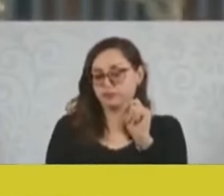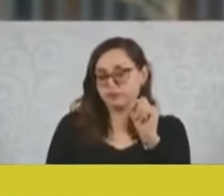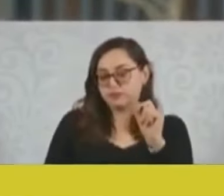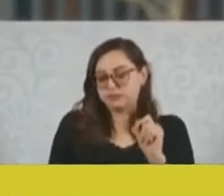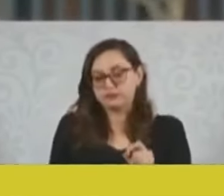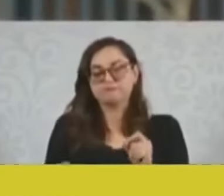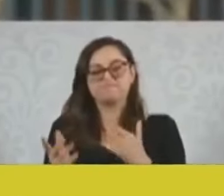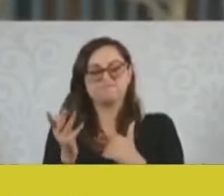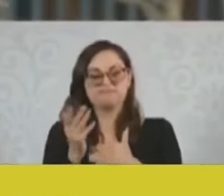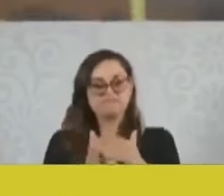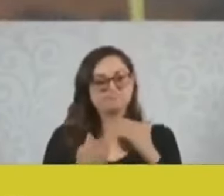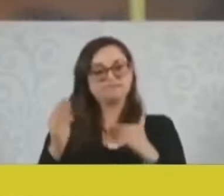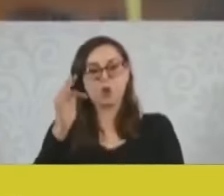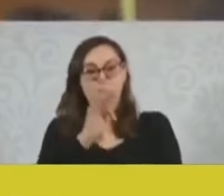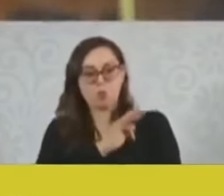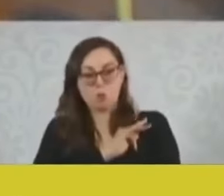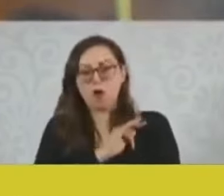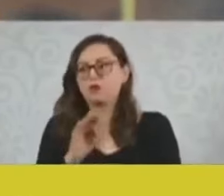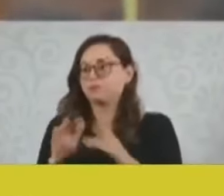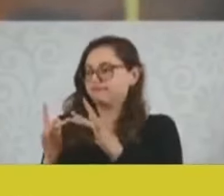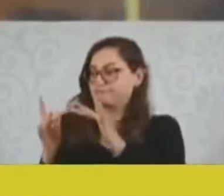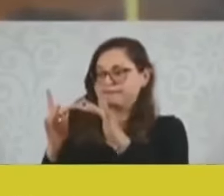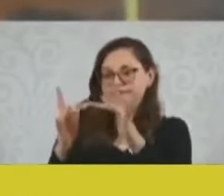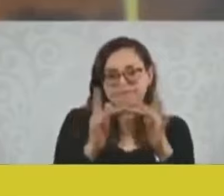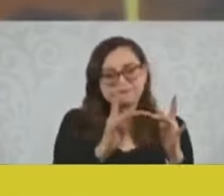We will continue to apply